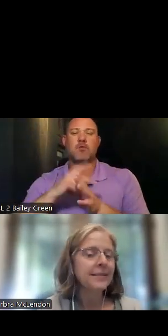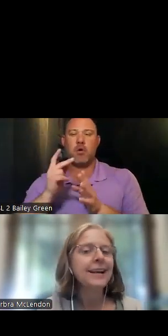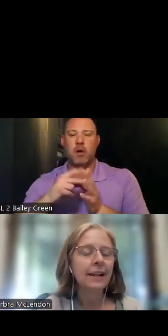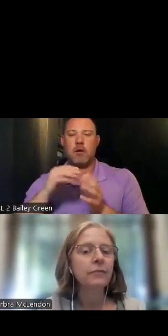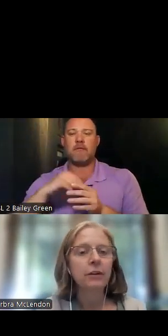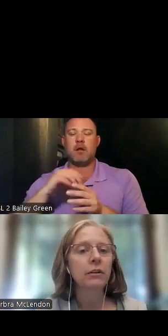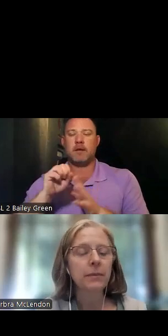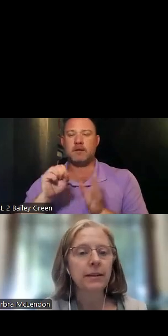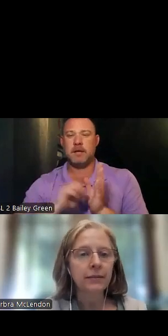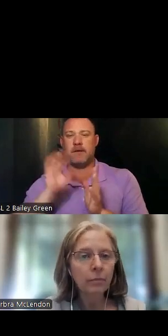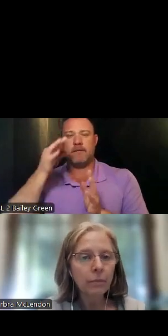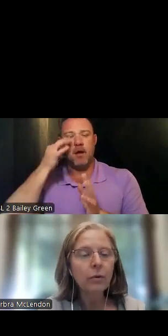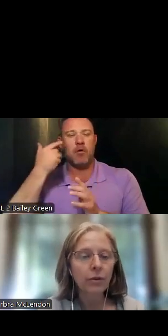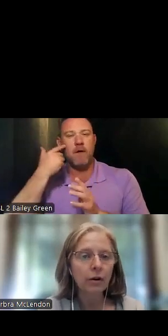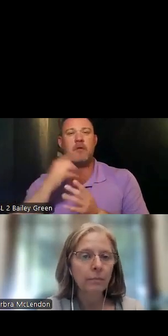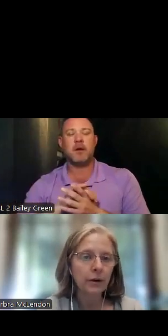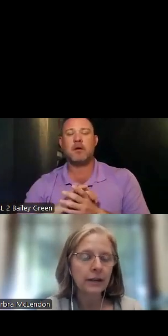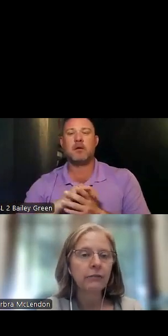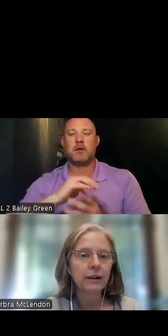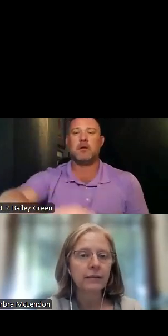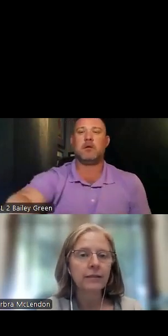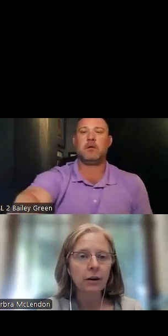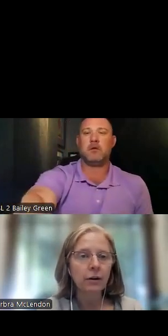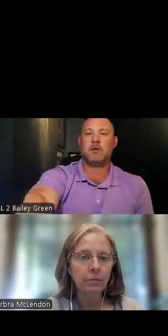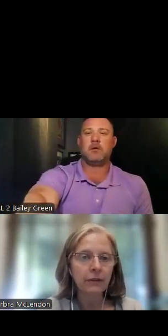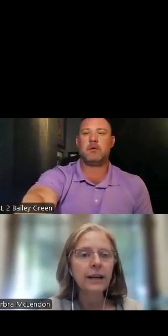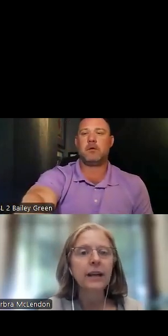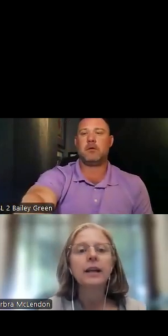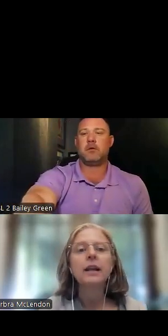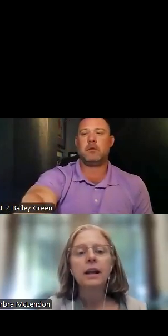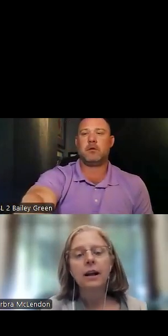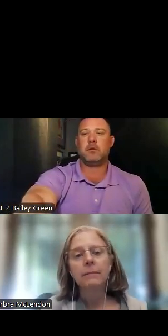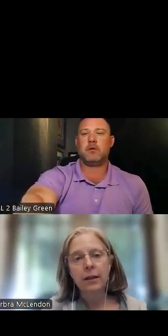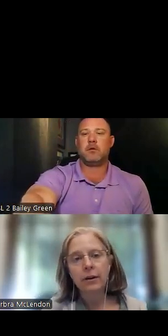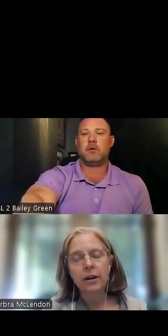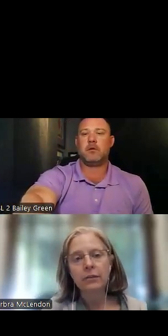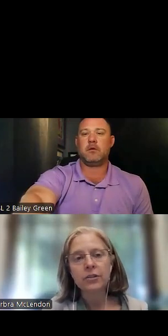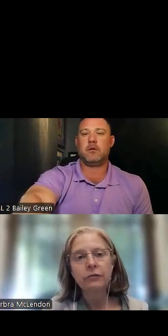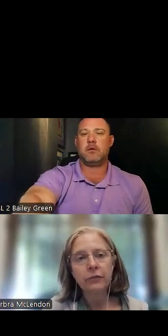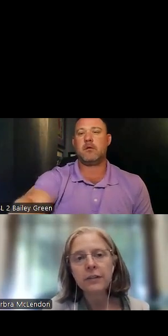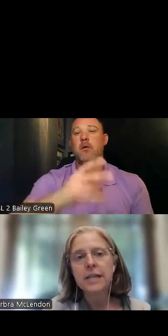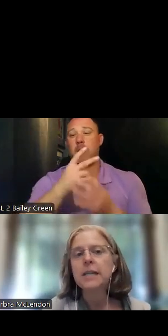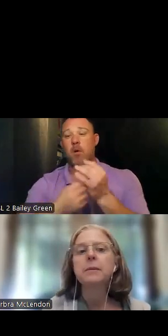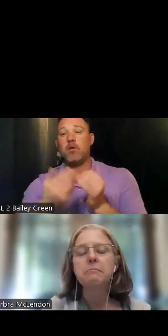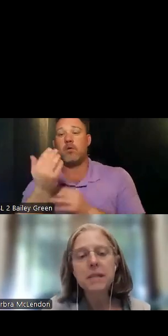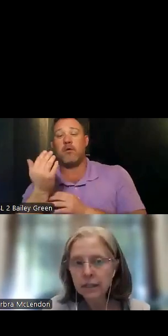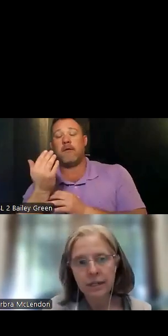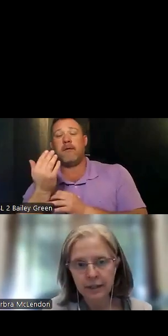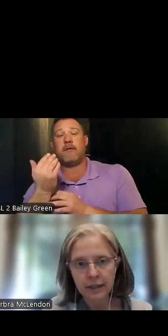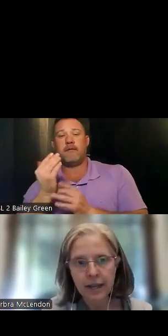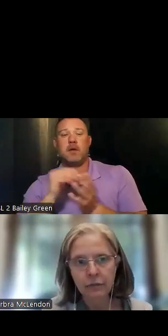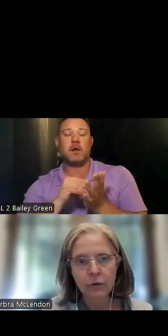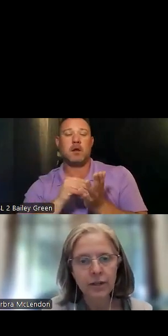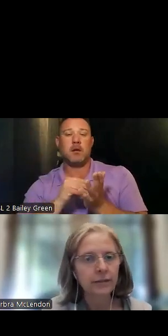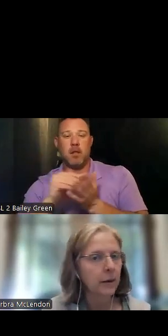the state and the federal government. So both are putting in funds that are providing healthcare coverage to 15